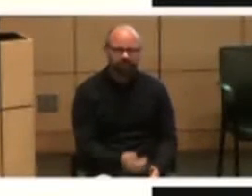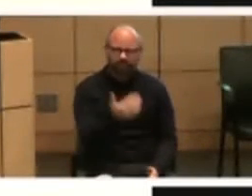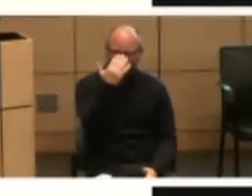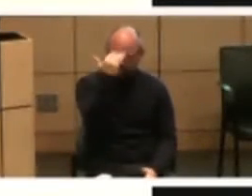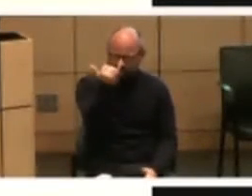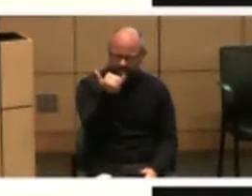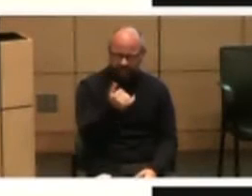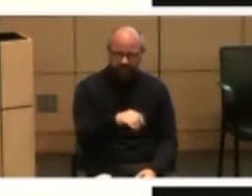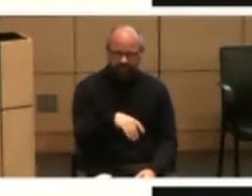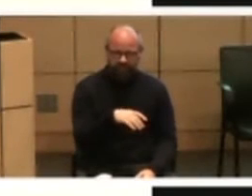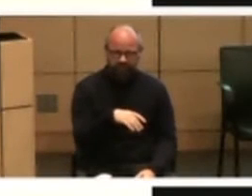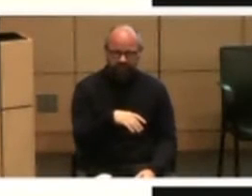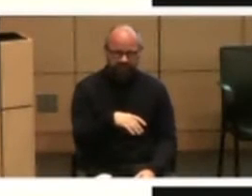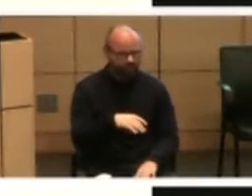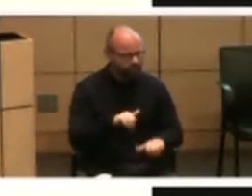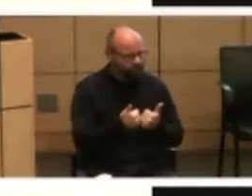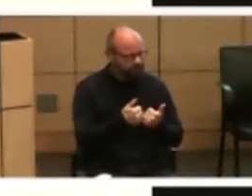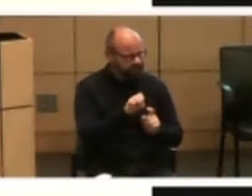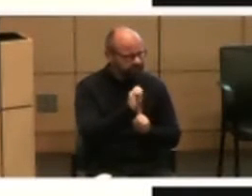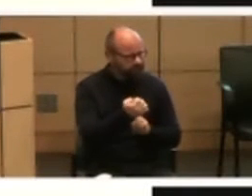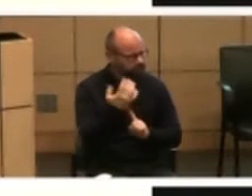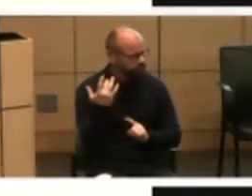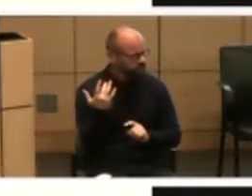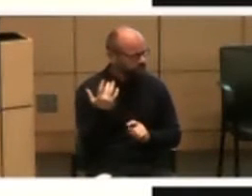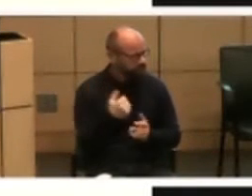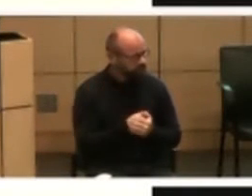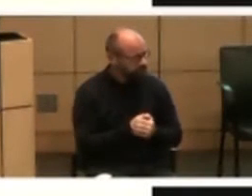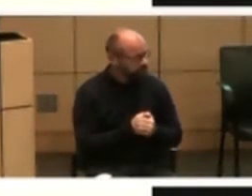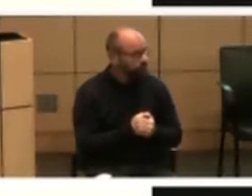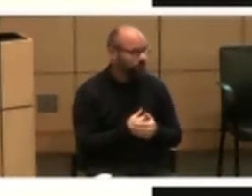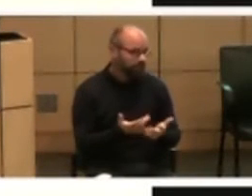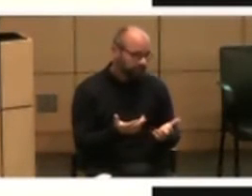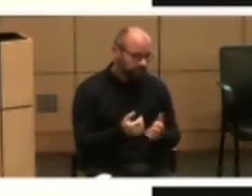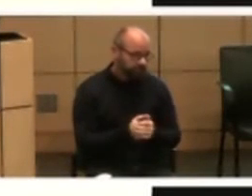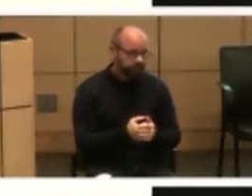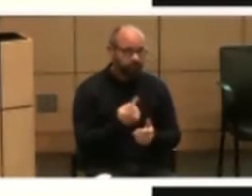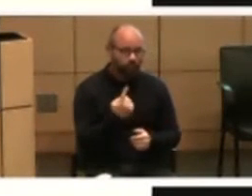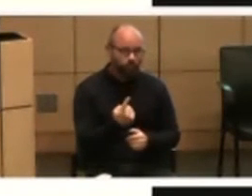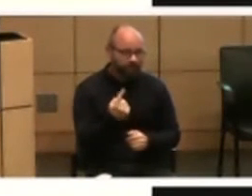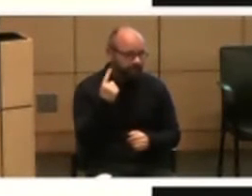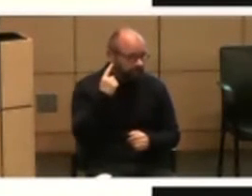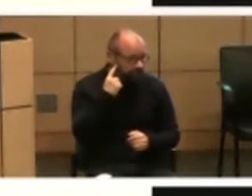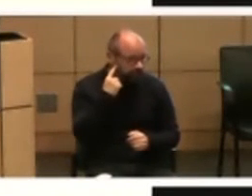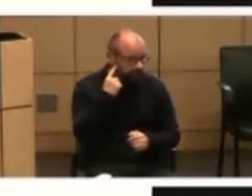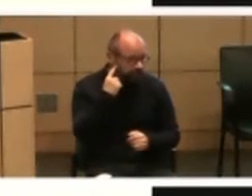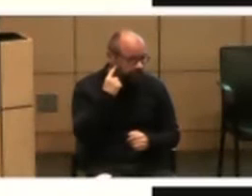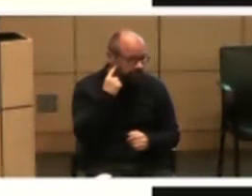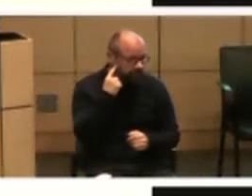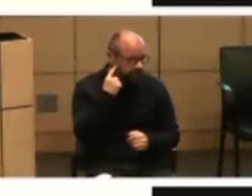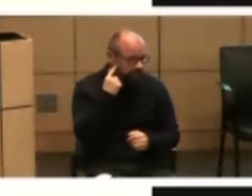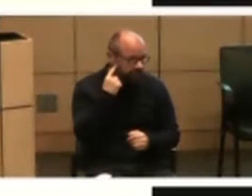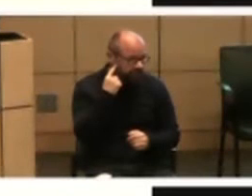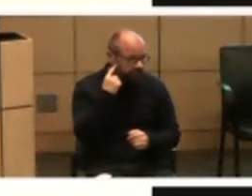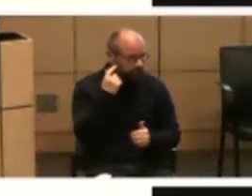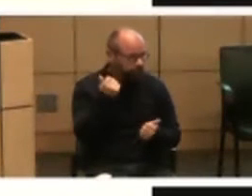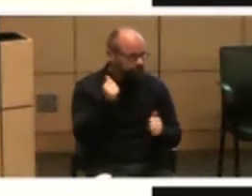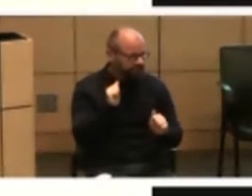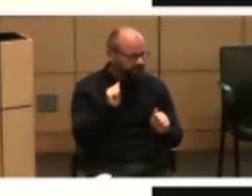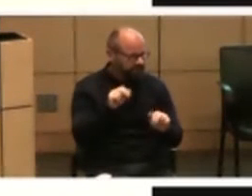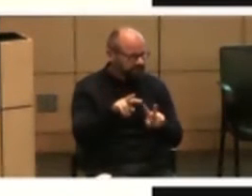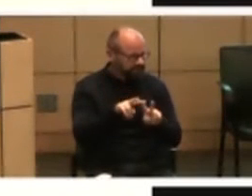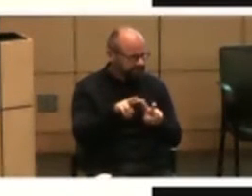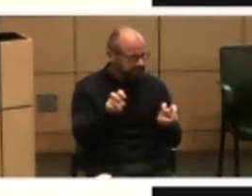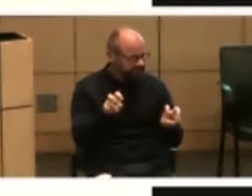these hard environments for children with unilateral hearing loss? Well, having only one ear makes it difficult to extract speech from noise, in